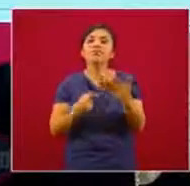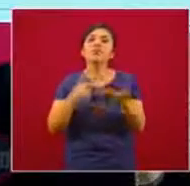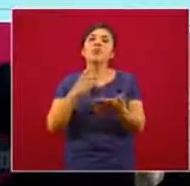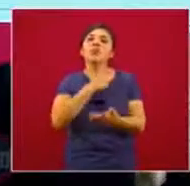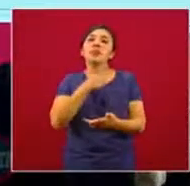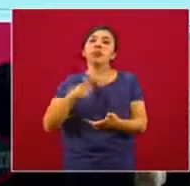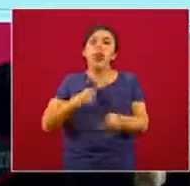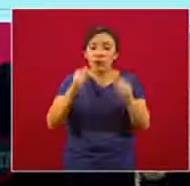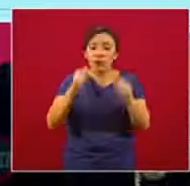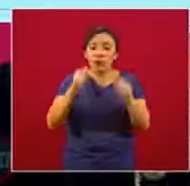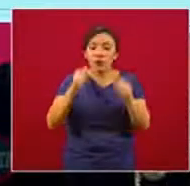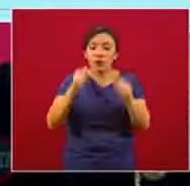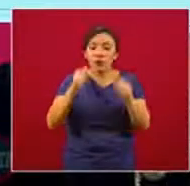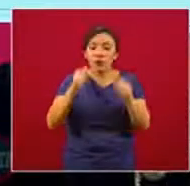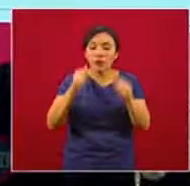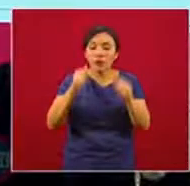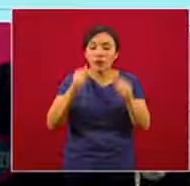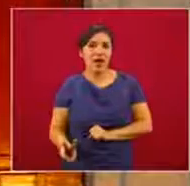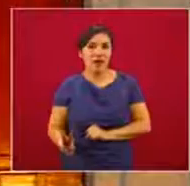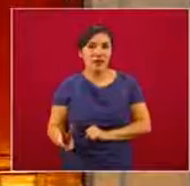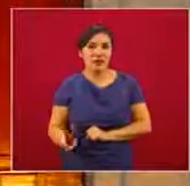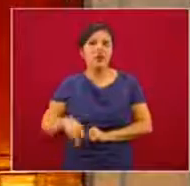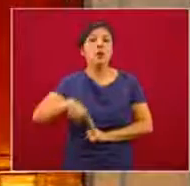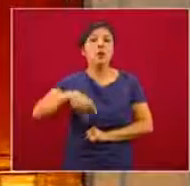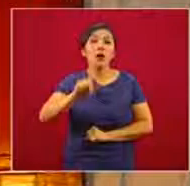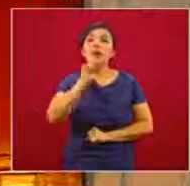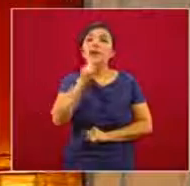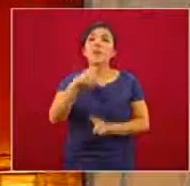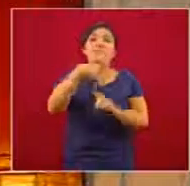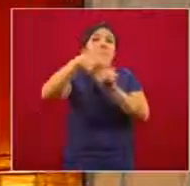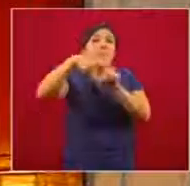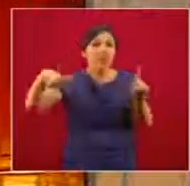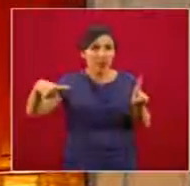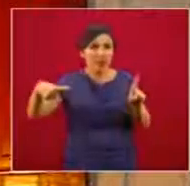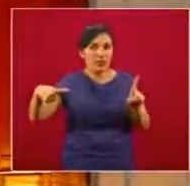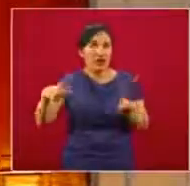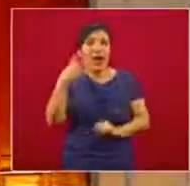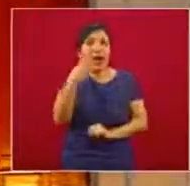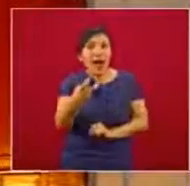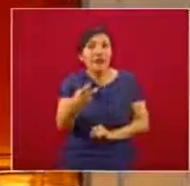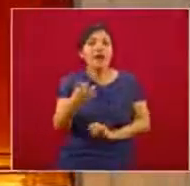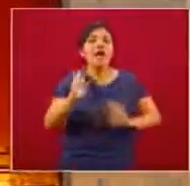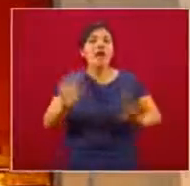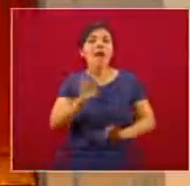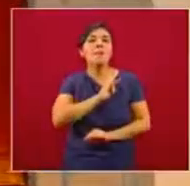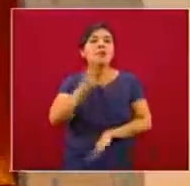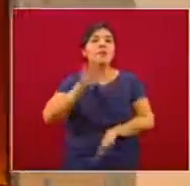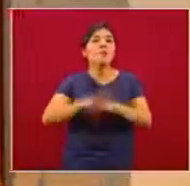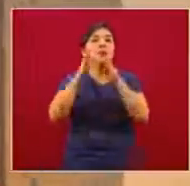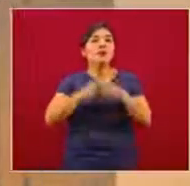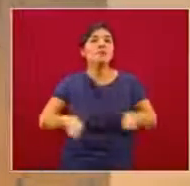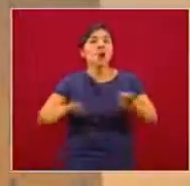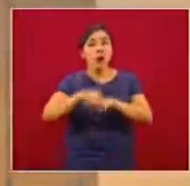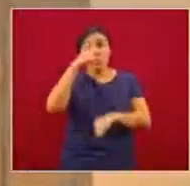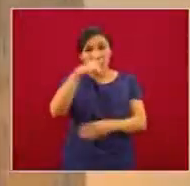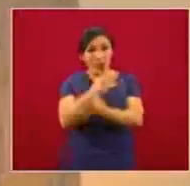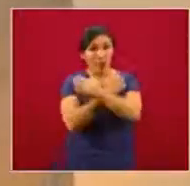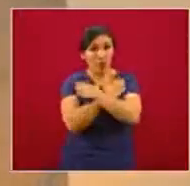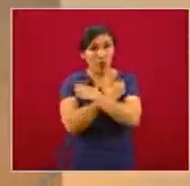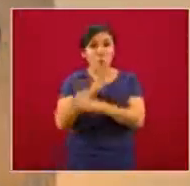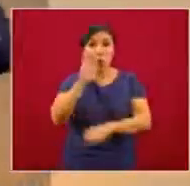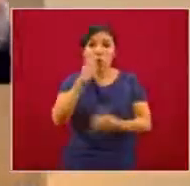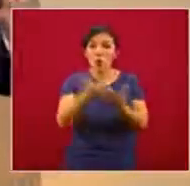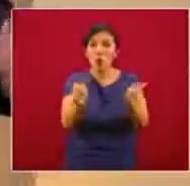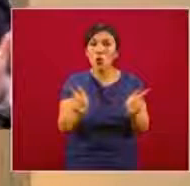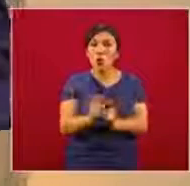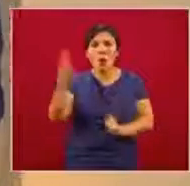are staying behind, and they will get their special attention on Friday. So that